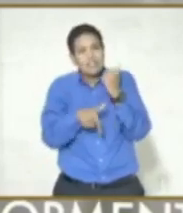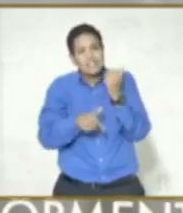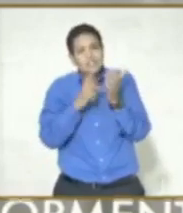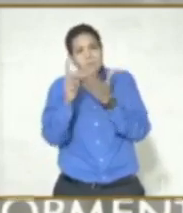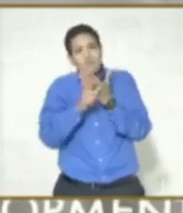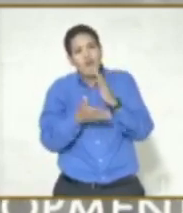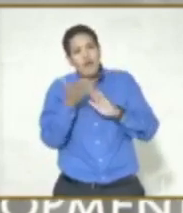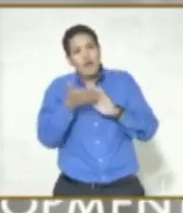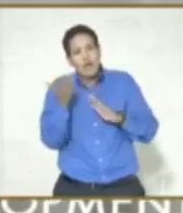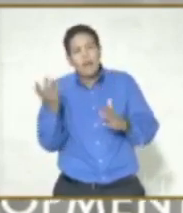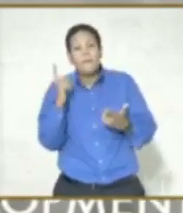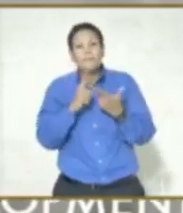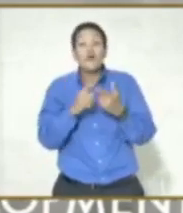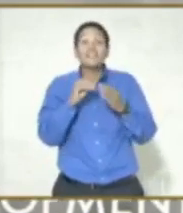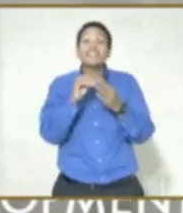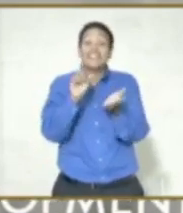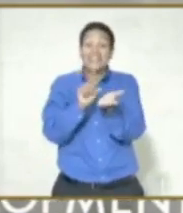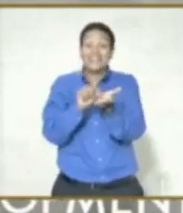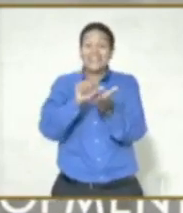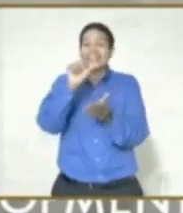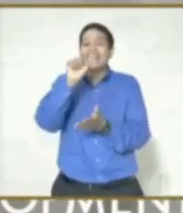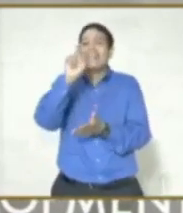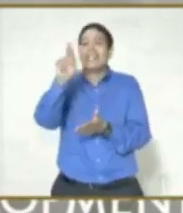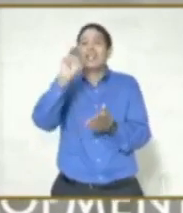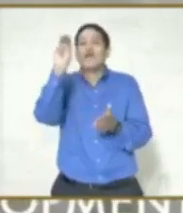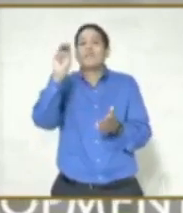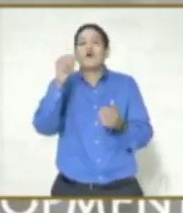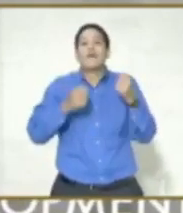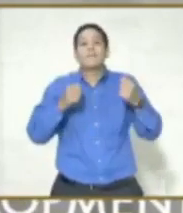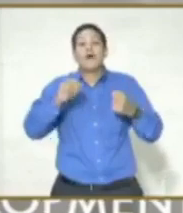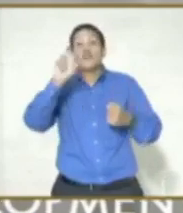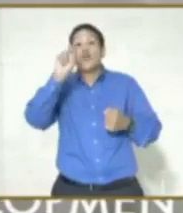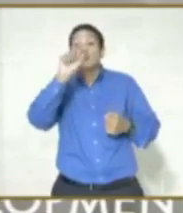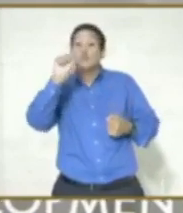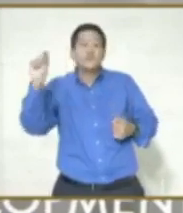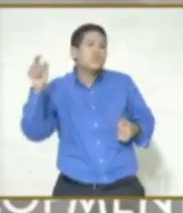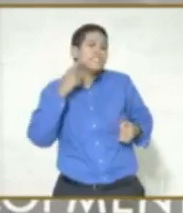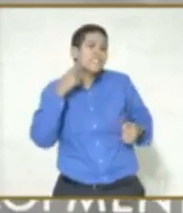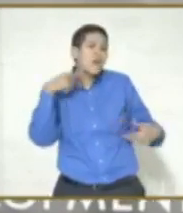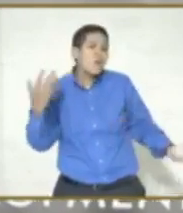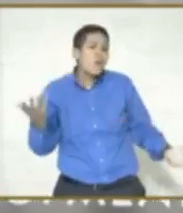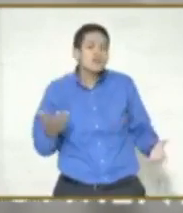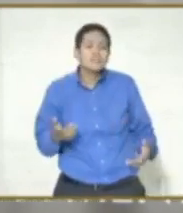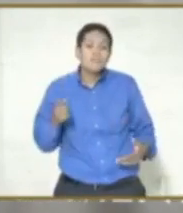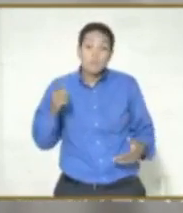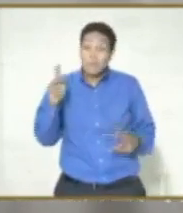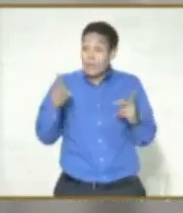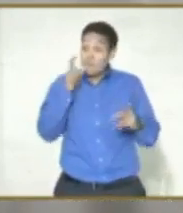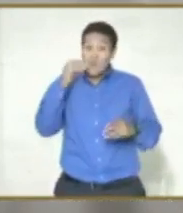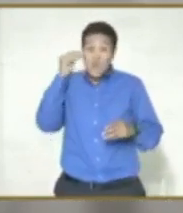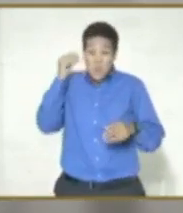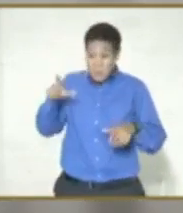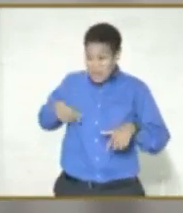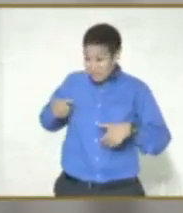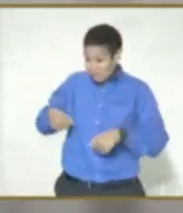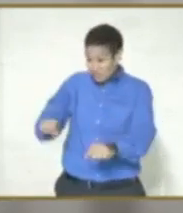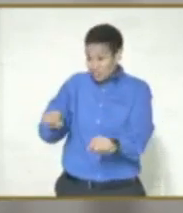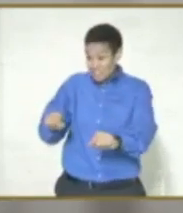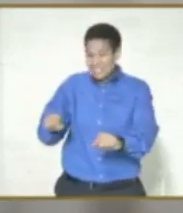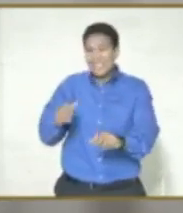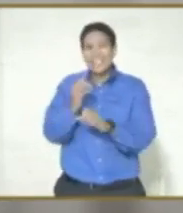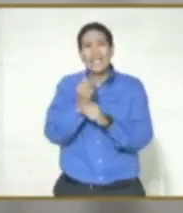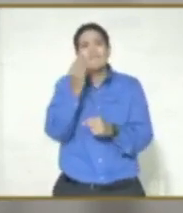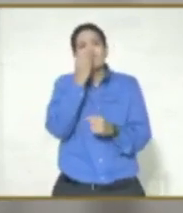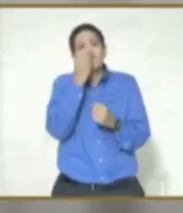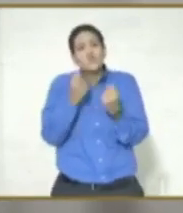program as well. In the Gleaner of Monday, March 30th, 2020, where it says the homeless get a food lifeline.